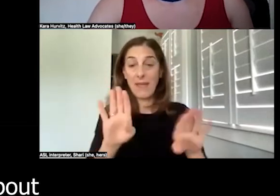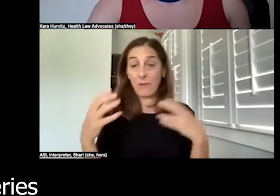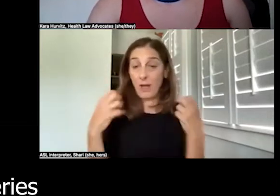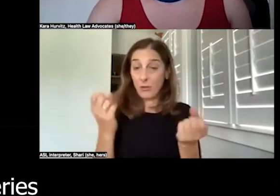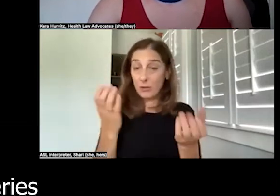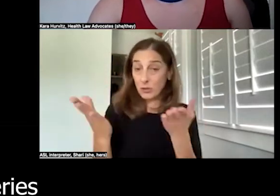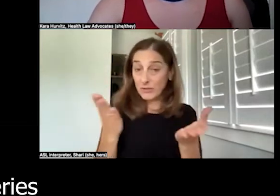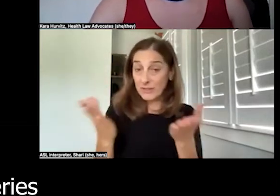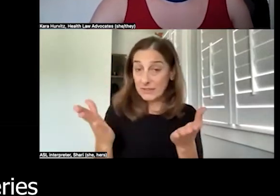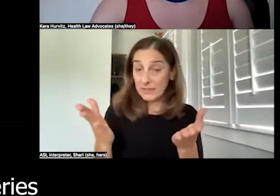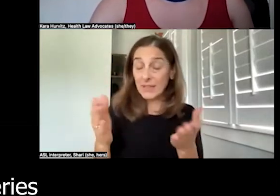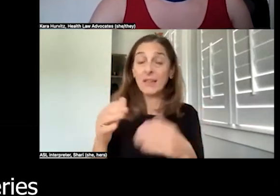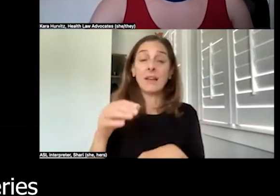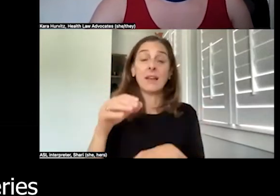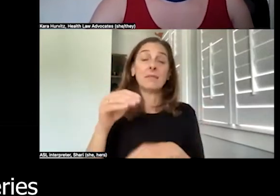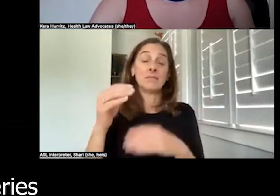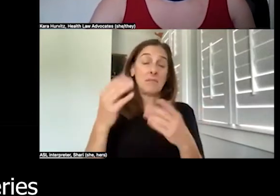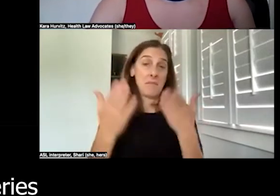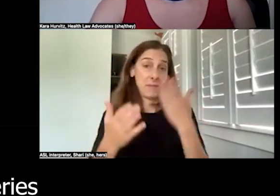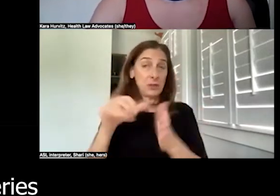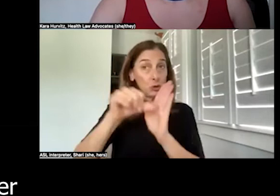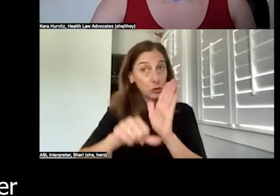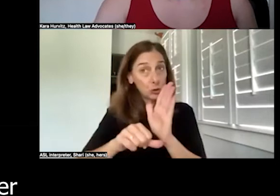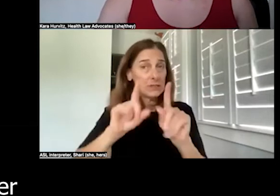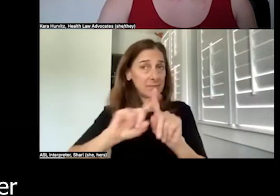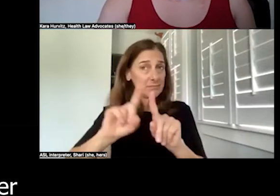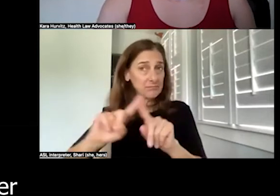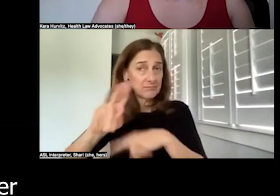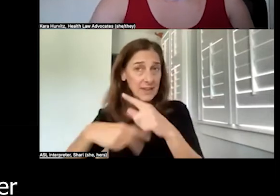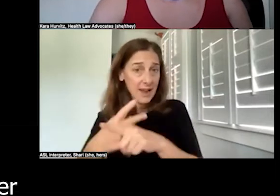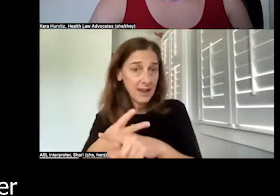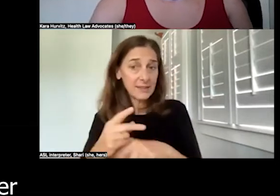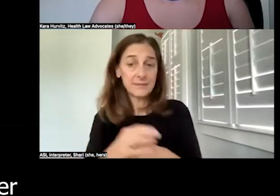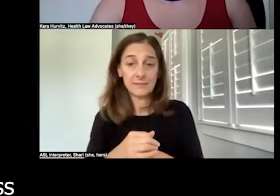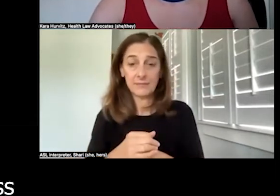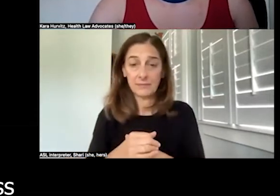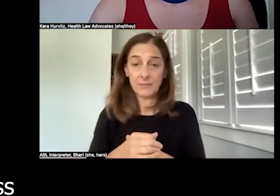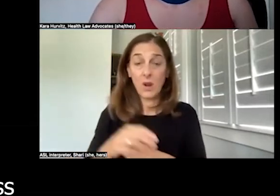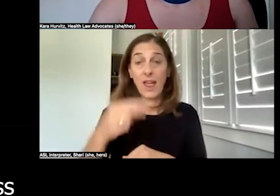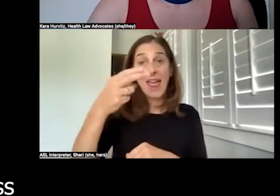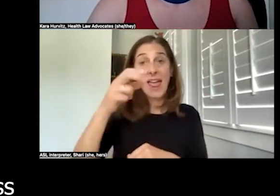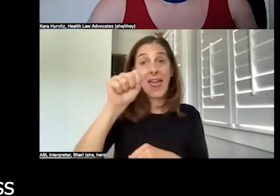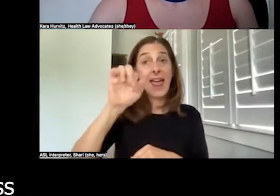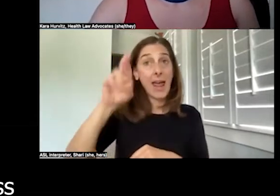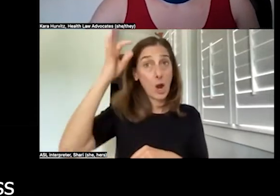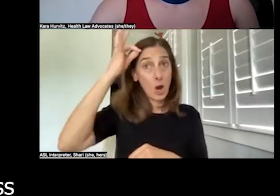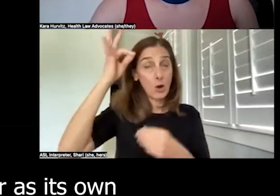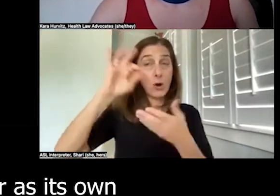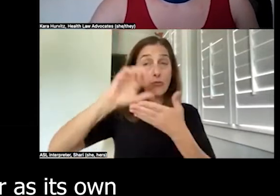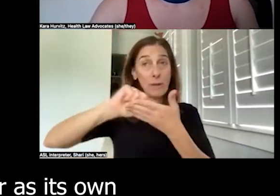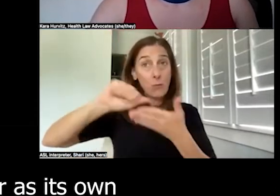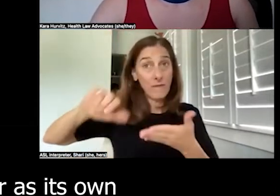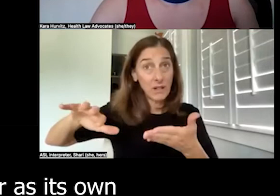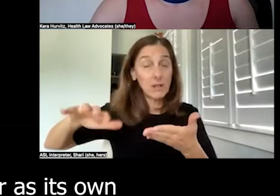about gender affirming surgeries or hair removal, either as part of the process